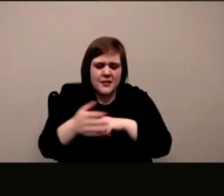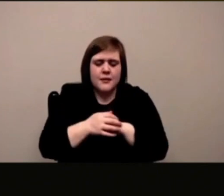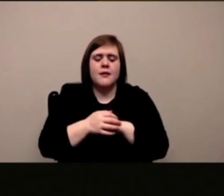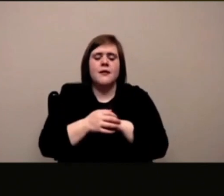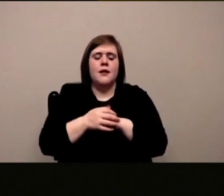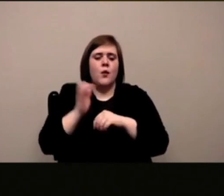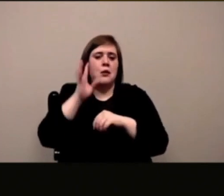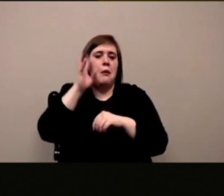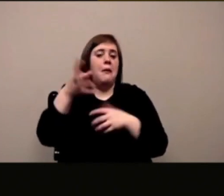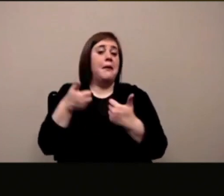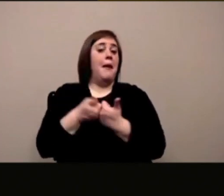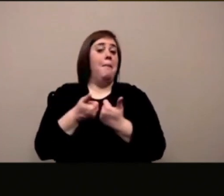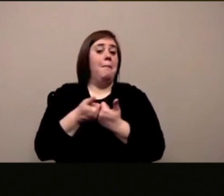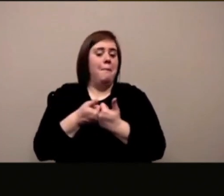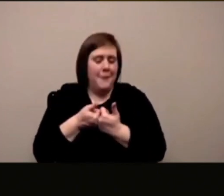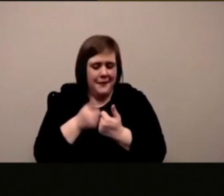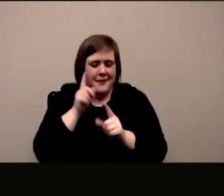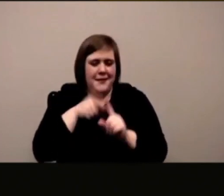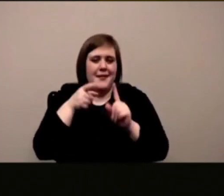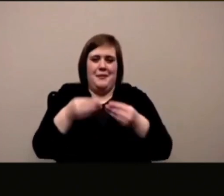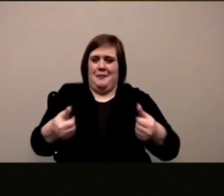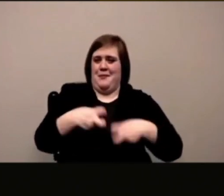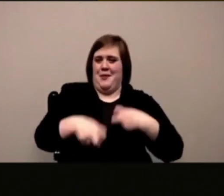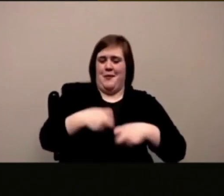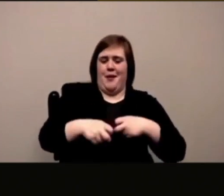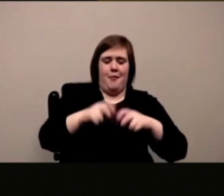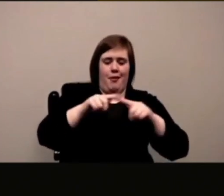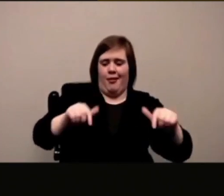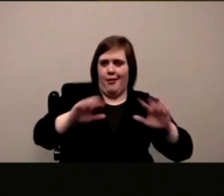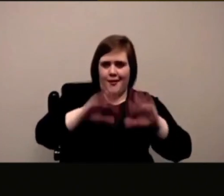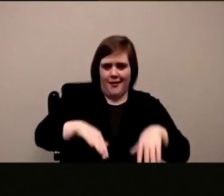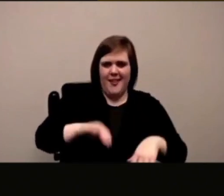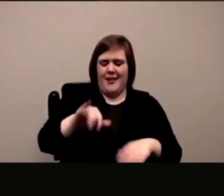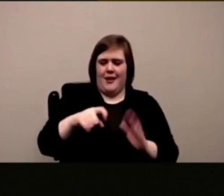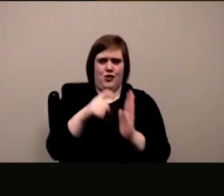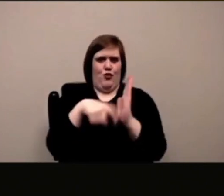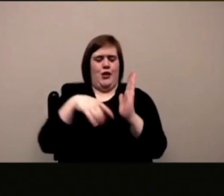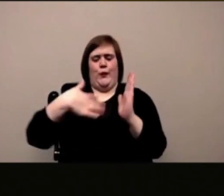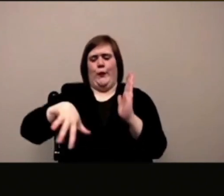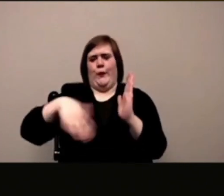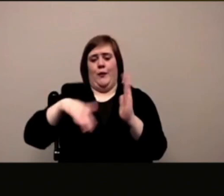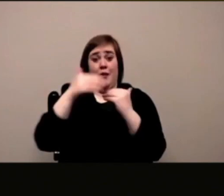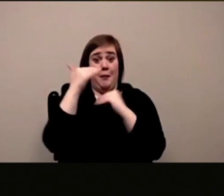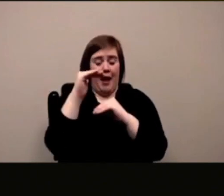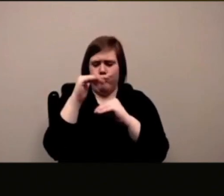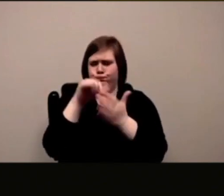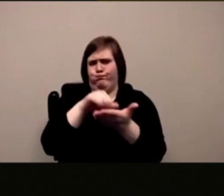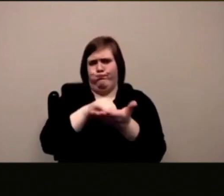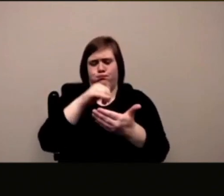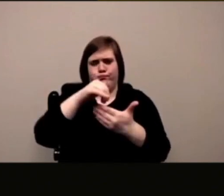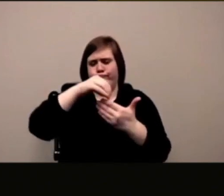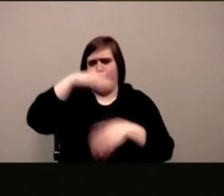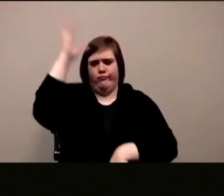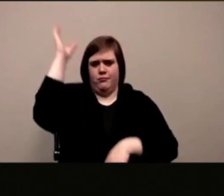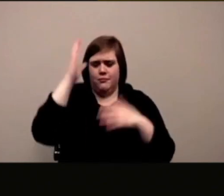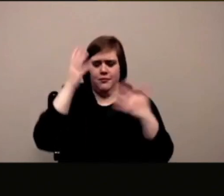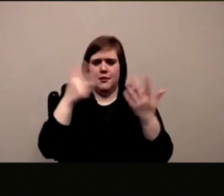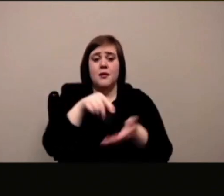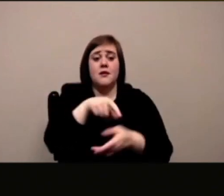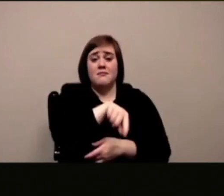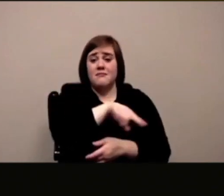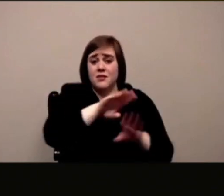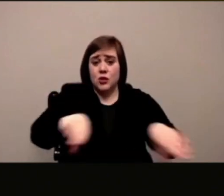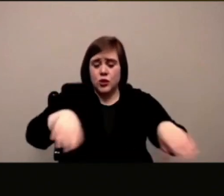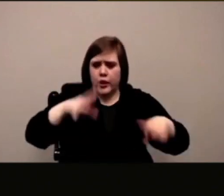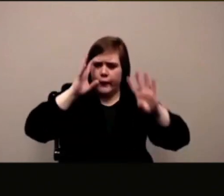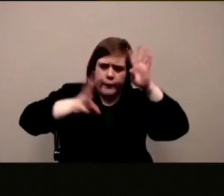games to solve that problem, etc. Scratch has no limits. and the imagination of our children